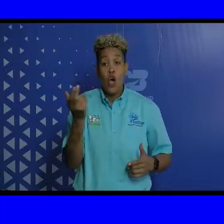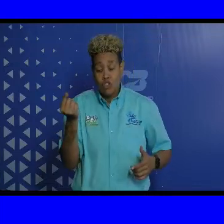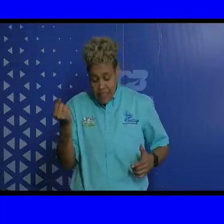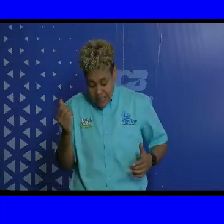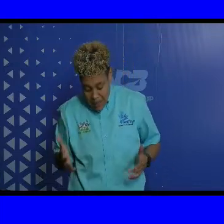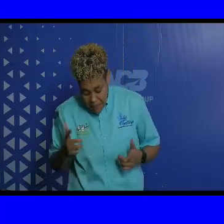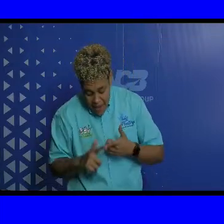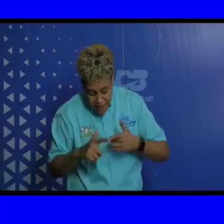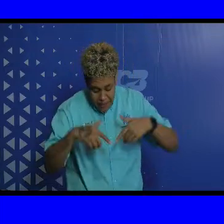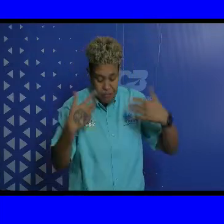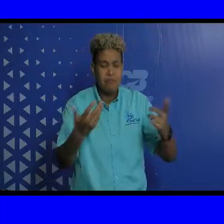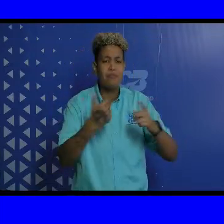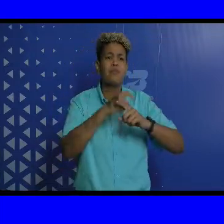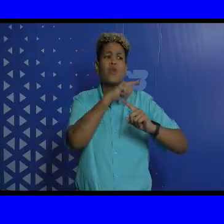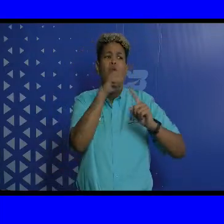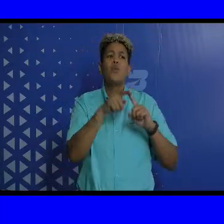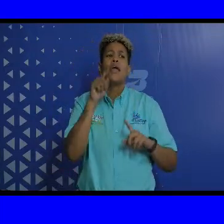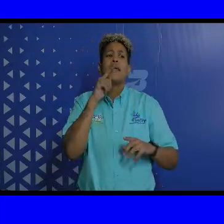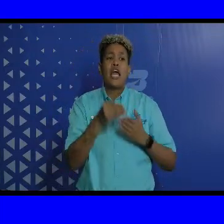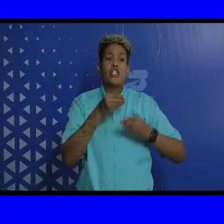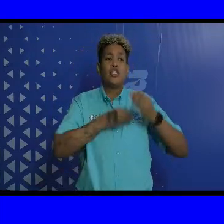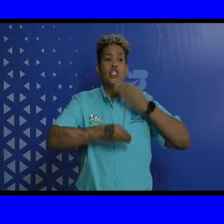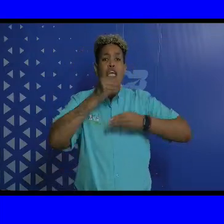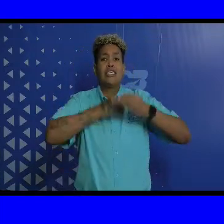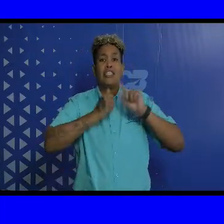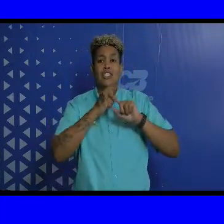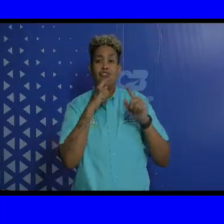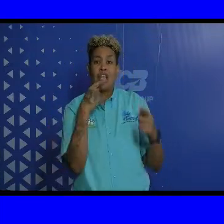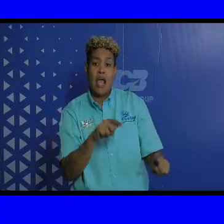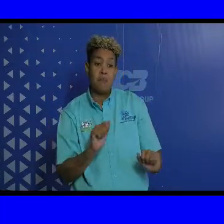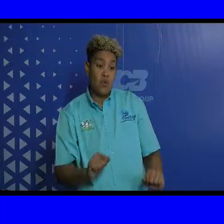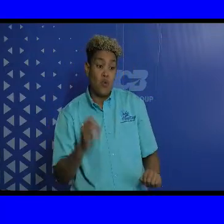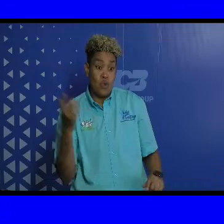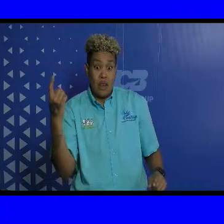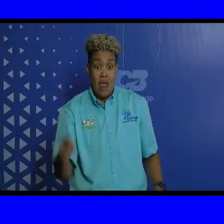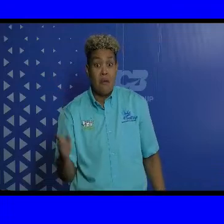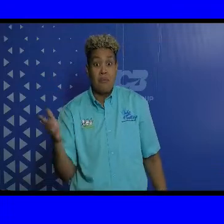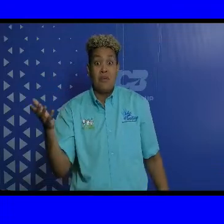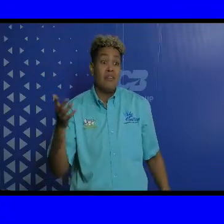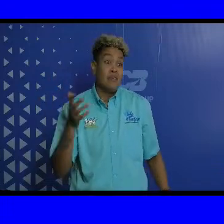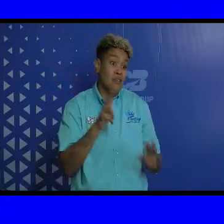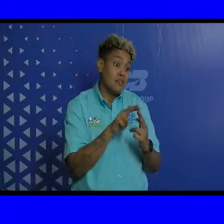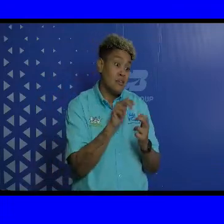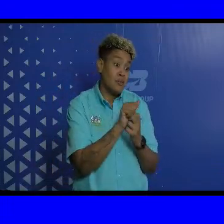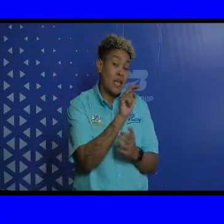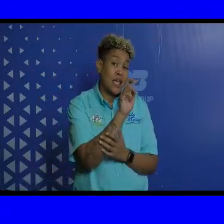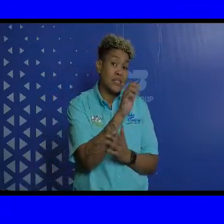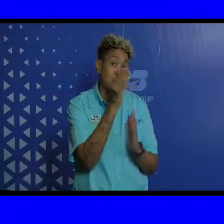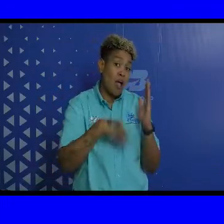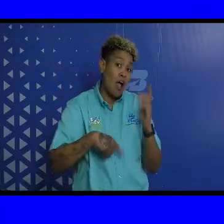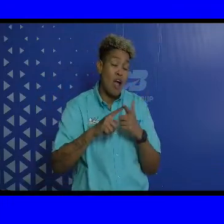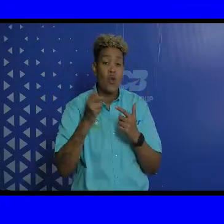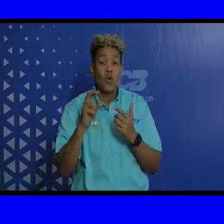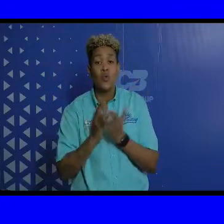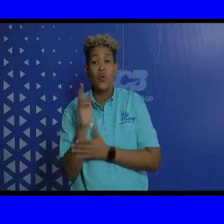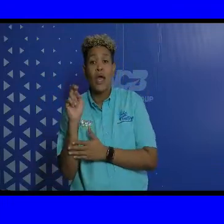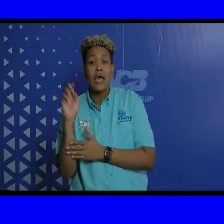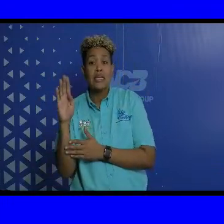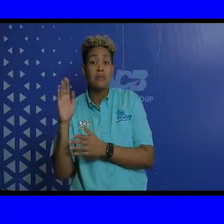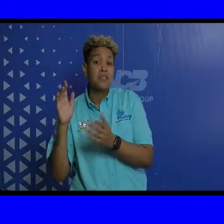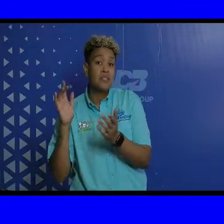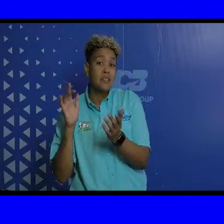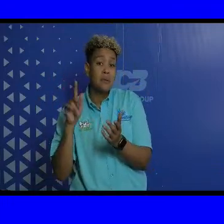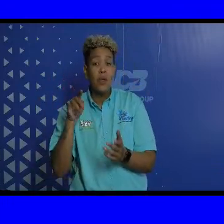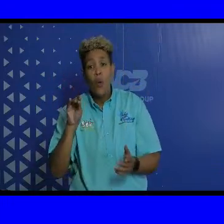recipient. When a transaction is taking place, it could be taking place either with an NCB card or through an NCB